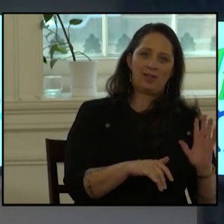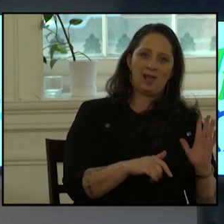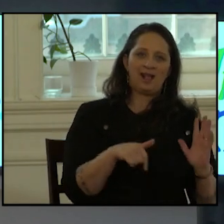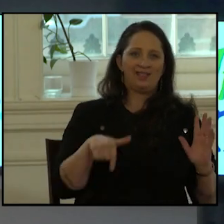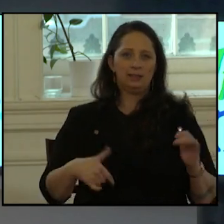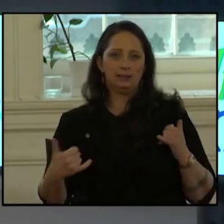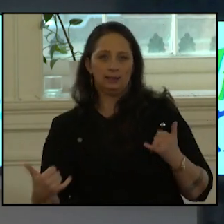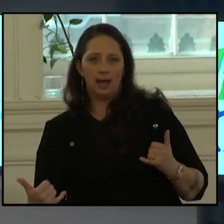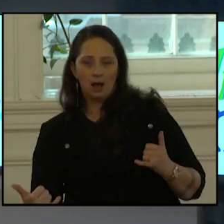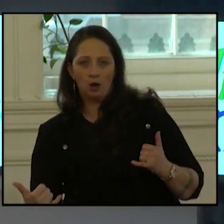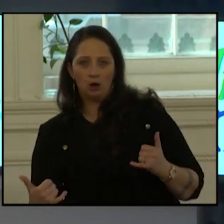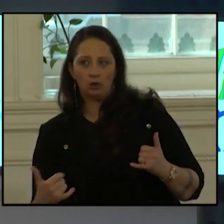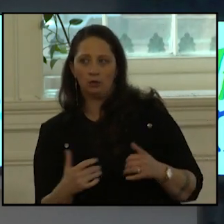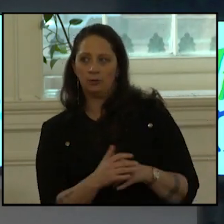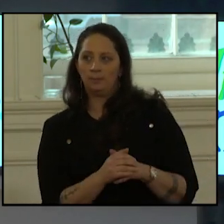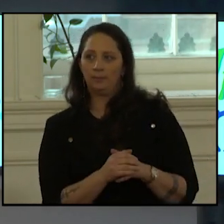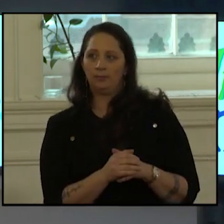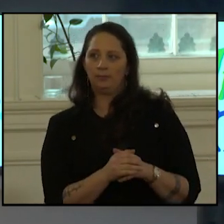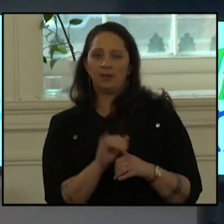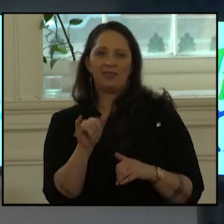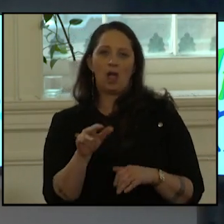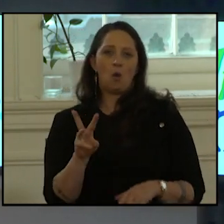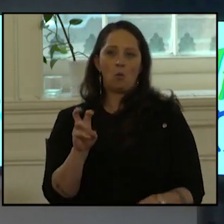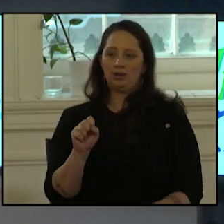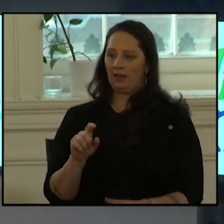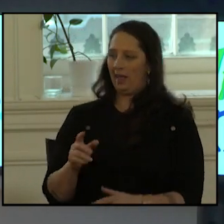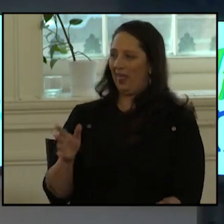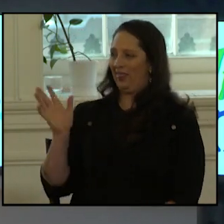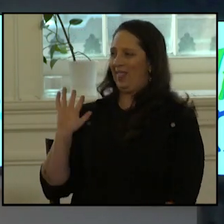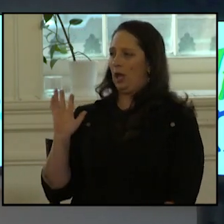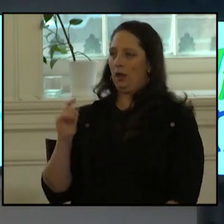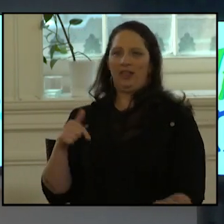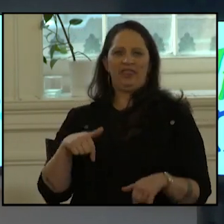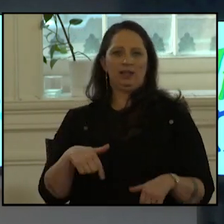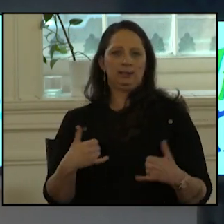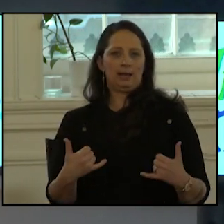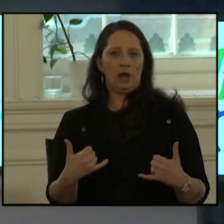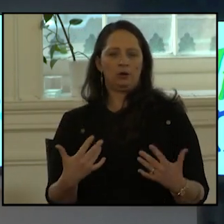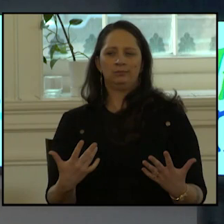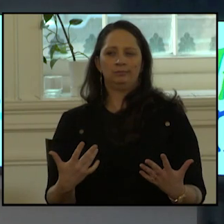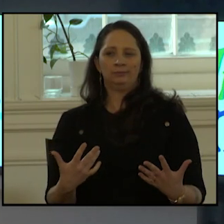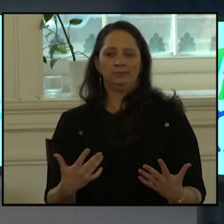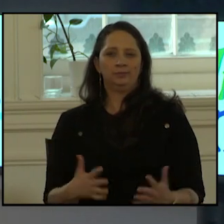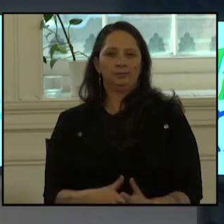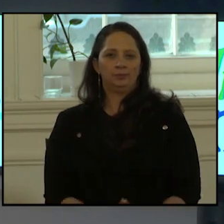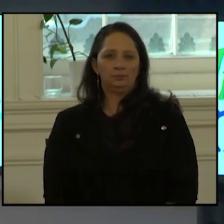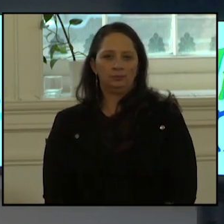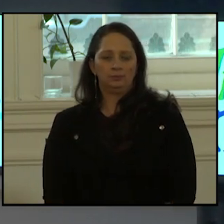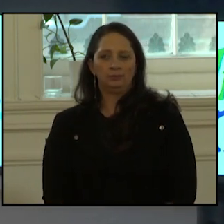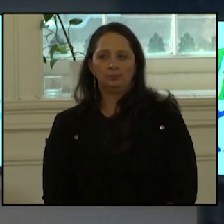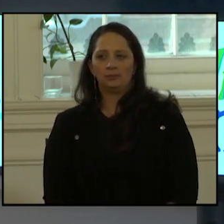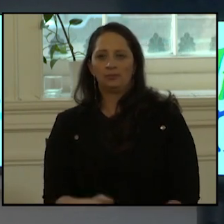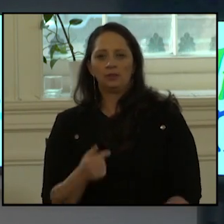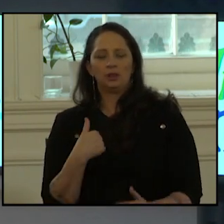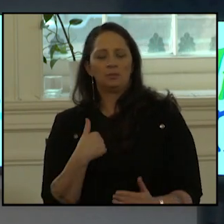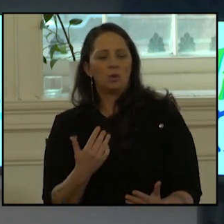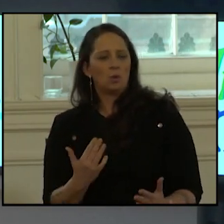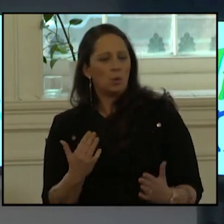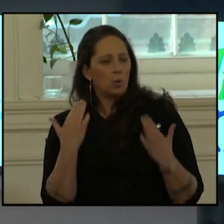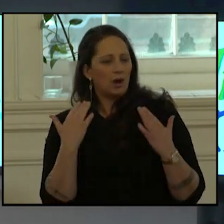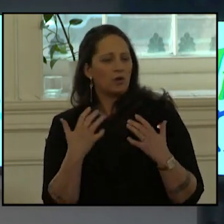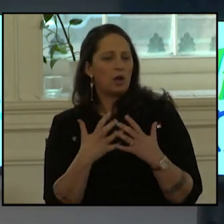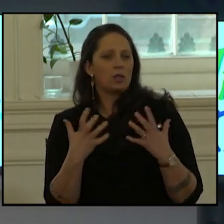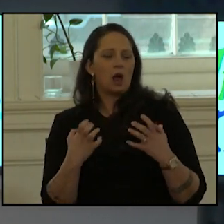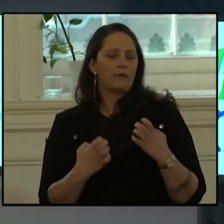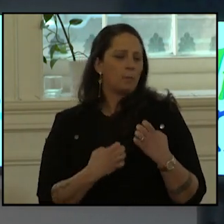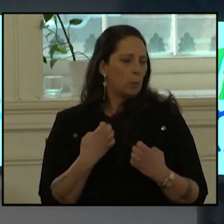now, right? That was then, this is now. And I'm overwhelmed with a